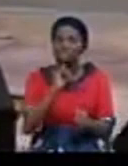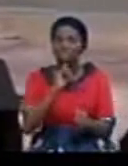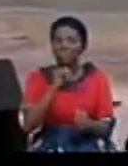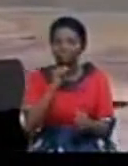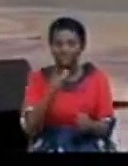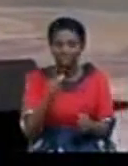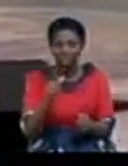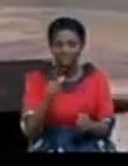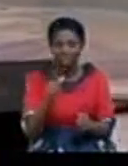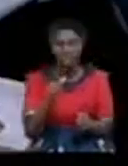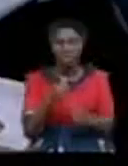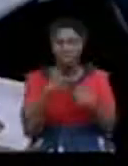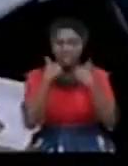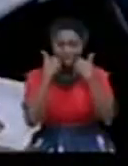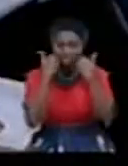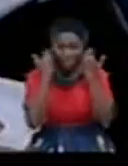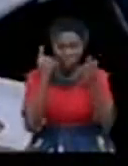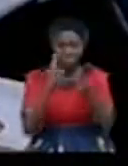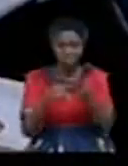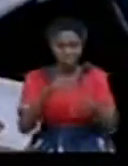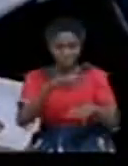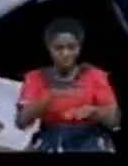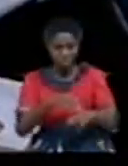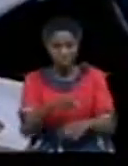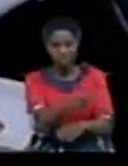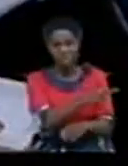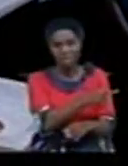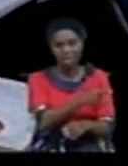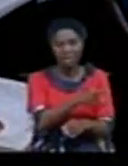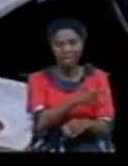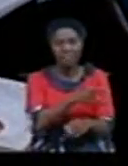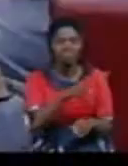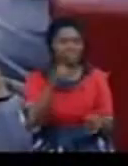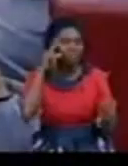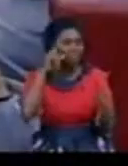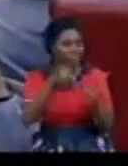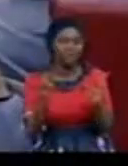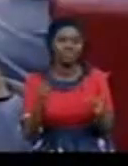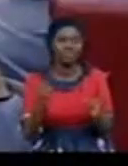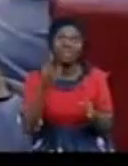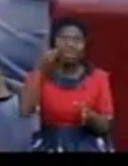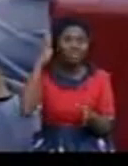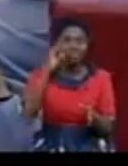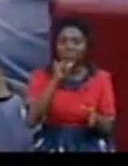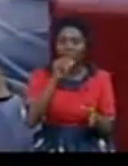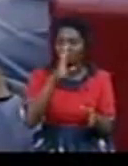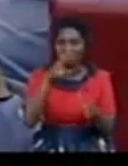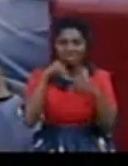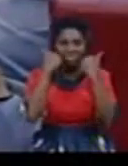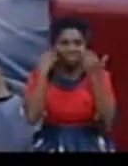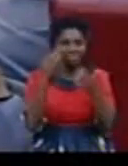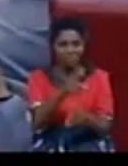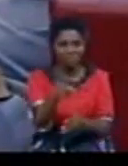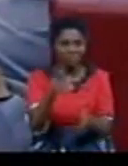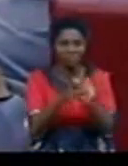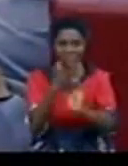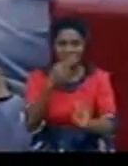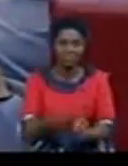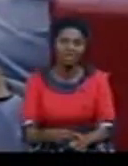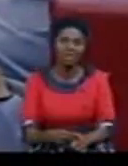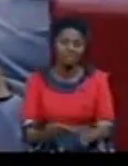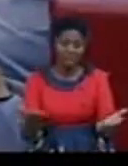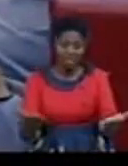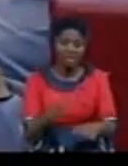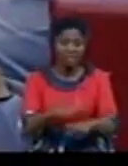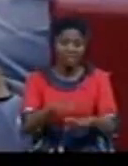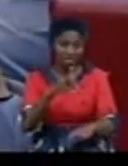brethren. He'll not be ashamed of you. He will not be ashamed of you. Here on earth and up there in